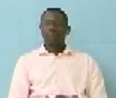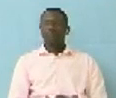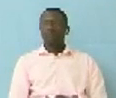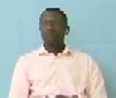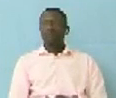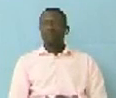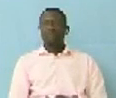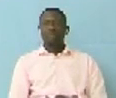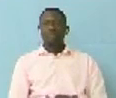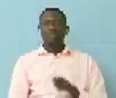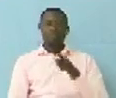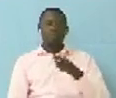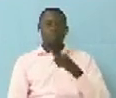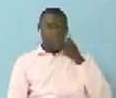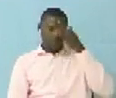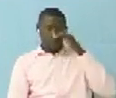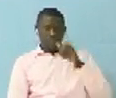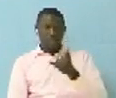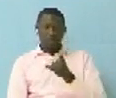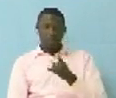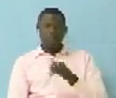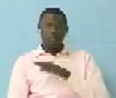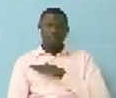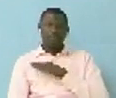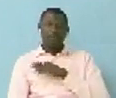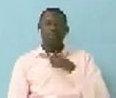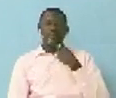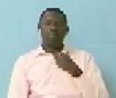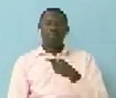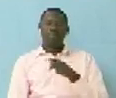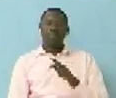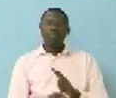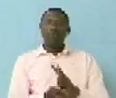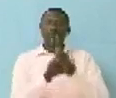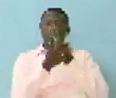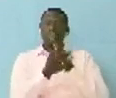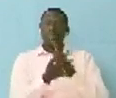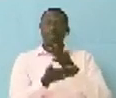Do you agree that also for it to be voluntary,